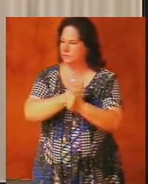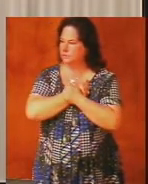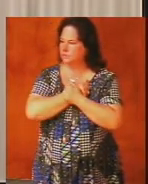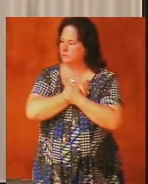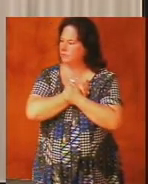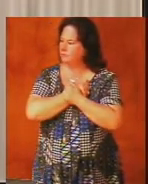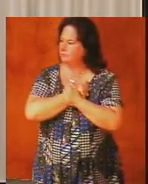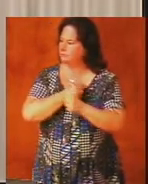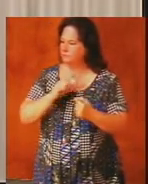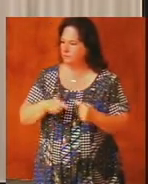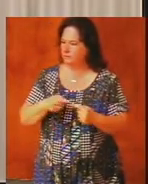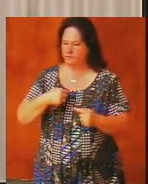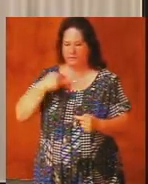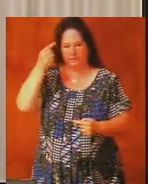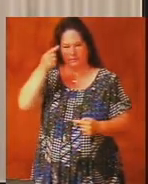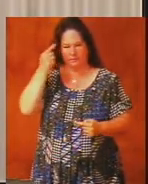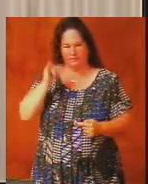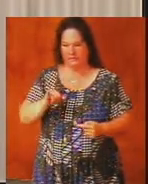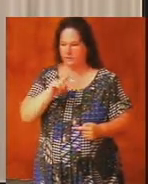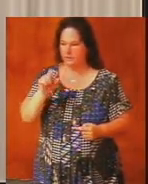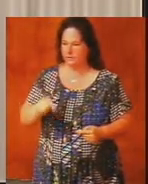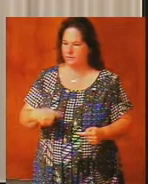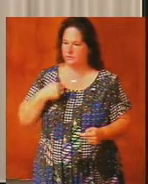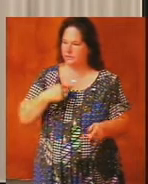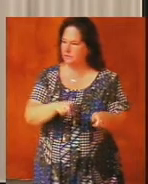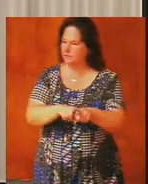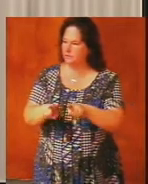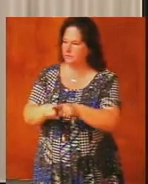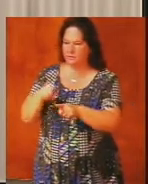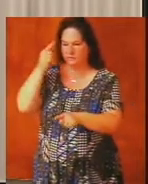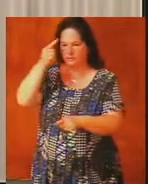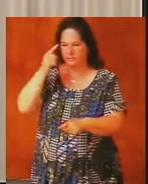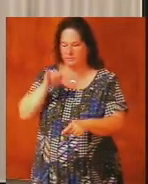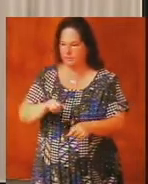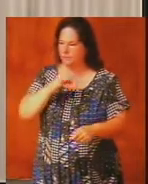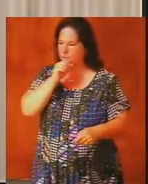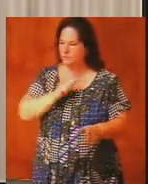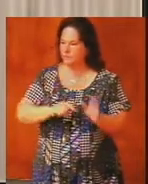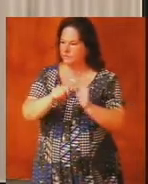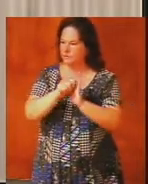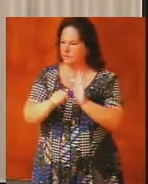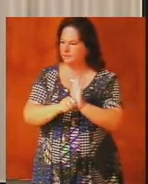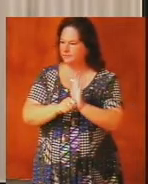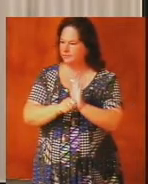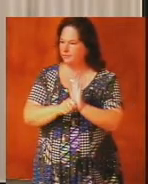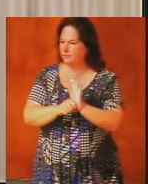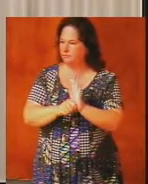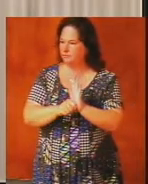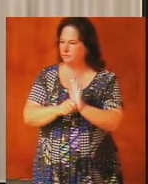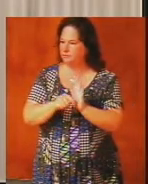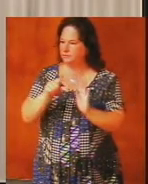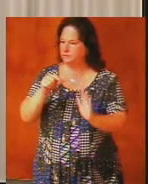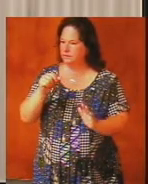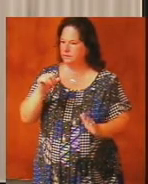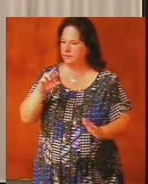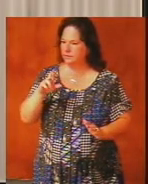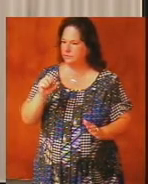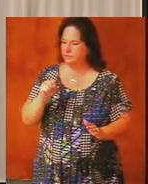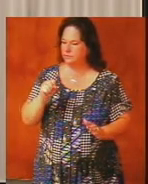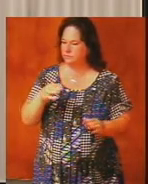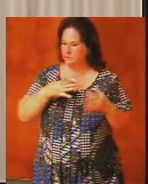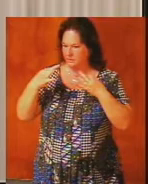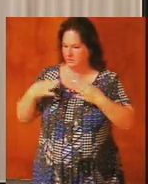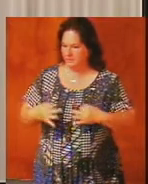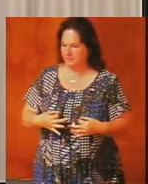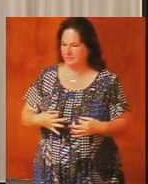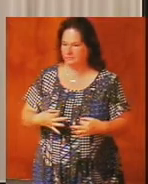I thought about this question, I also thought about the fact that in the Old Testament, lepers were